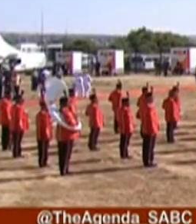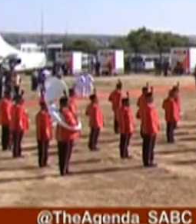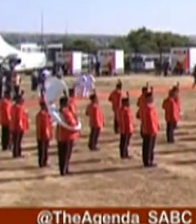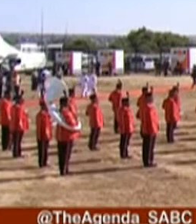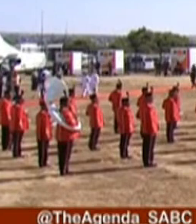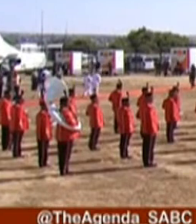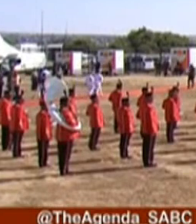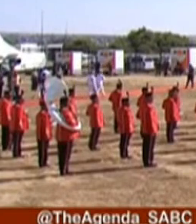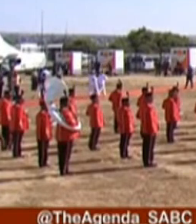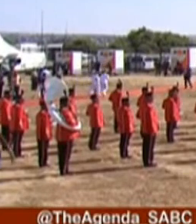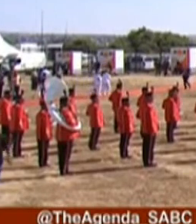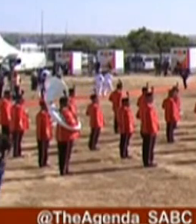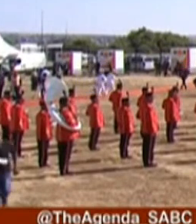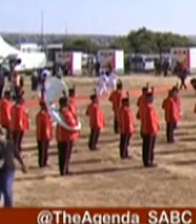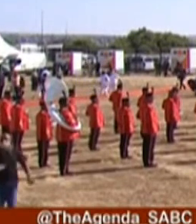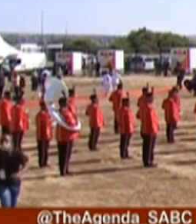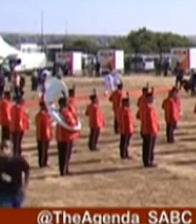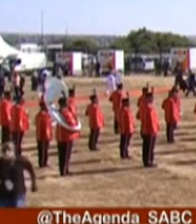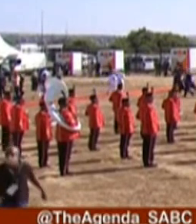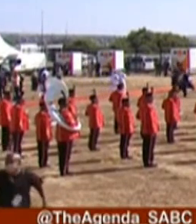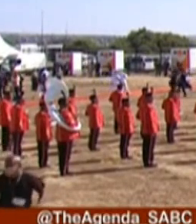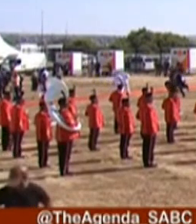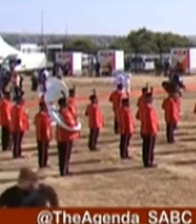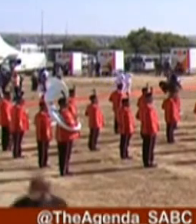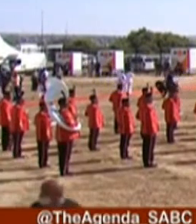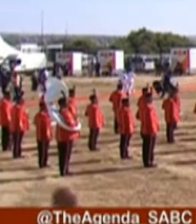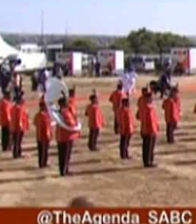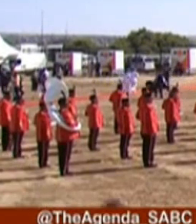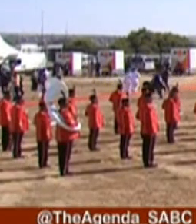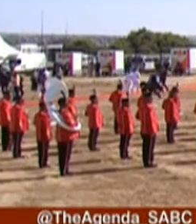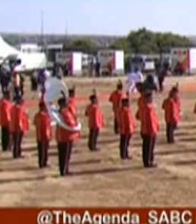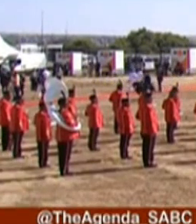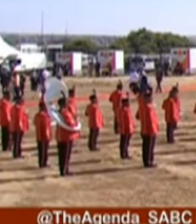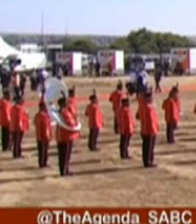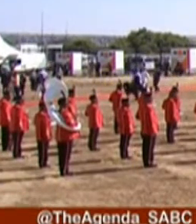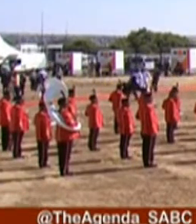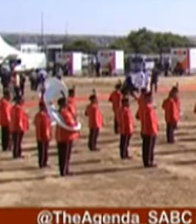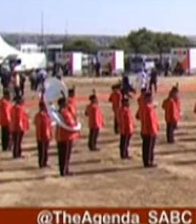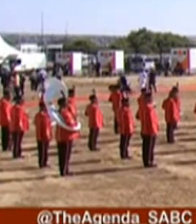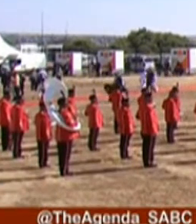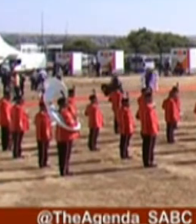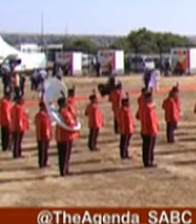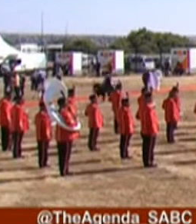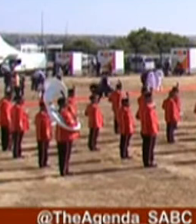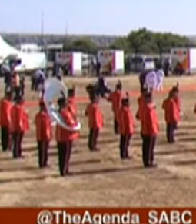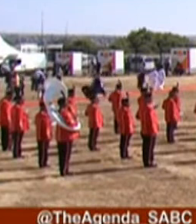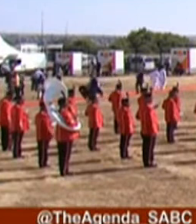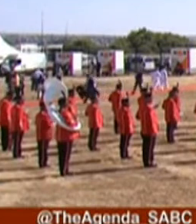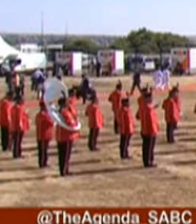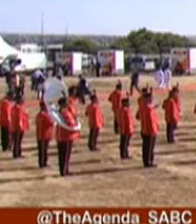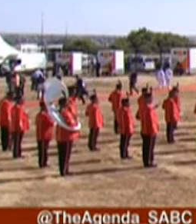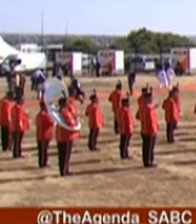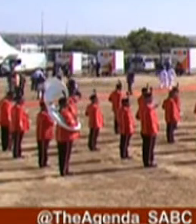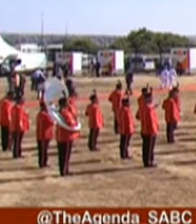fact, interesting enough, just the other day, information coming out that